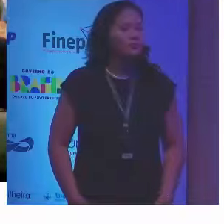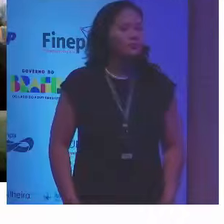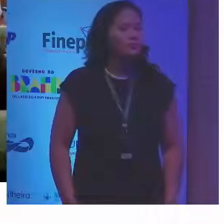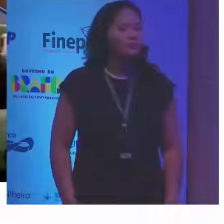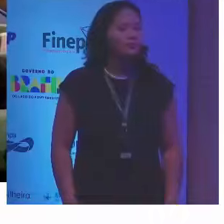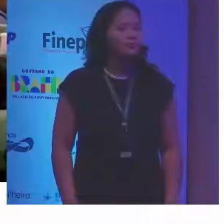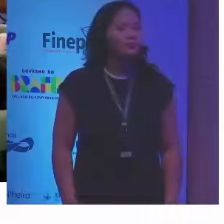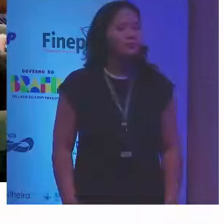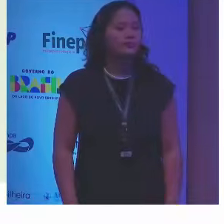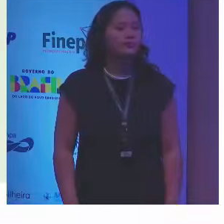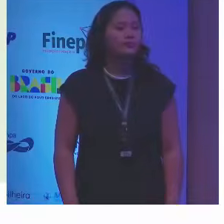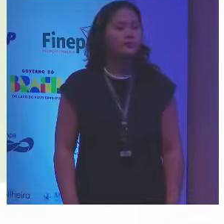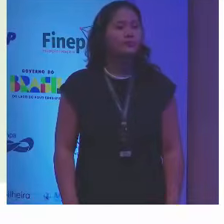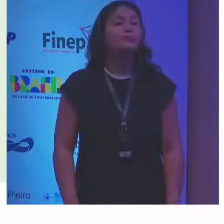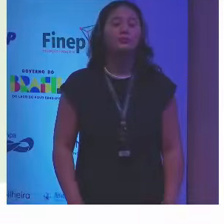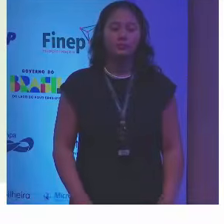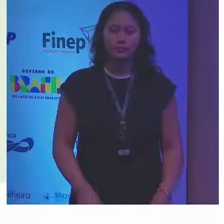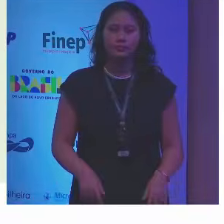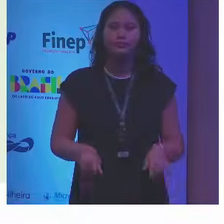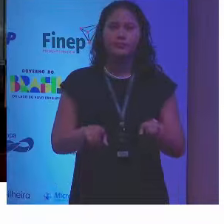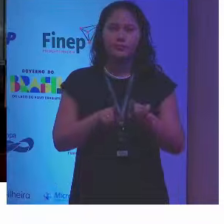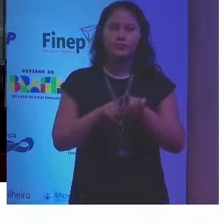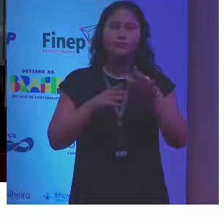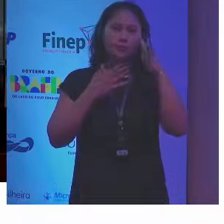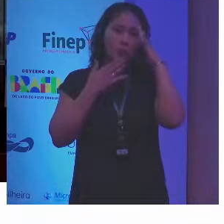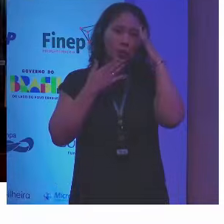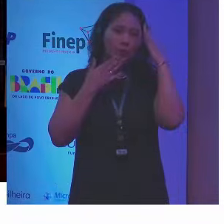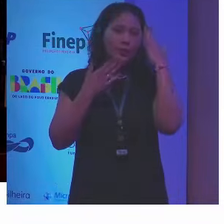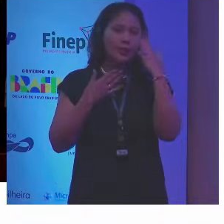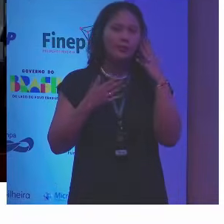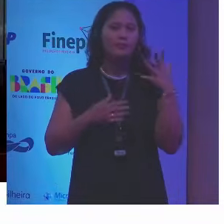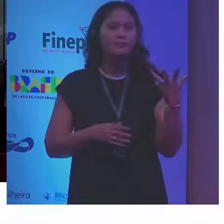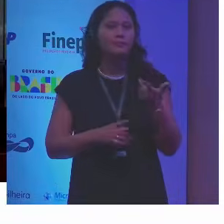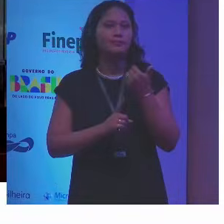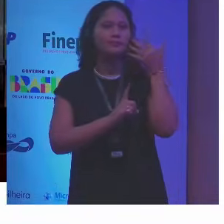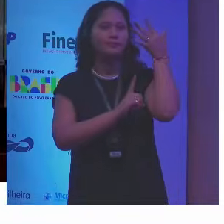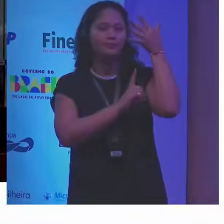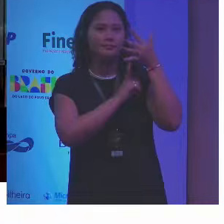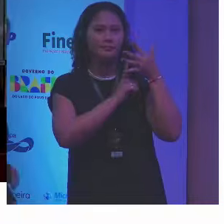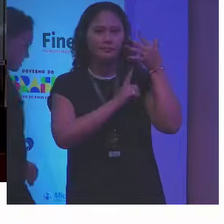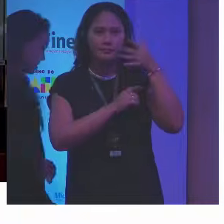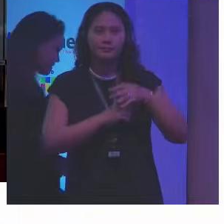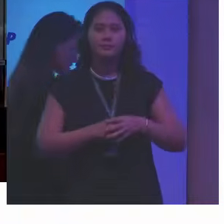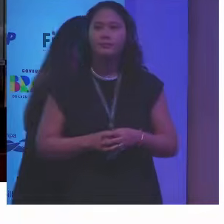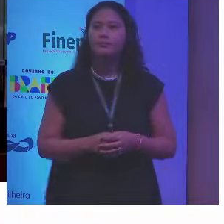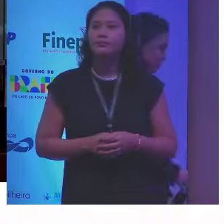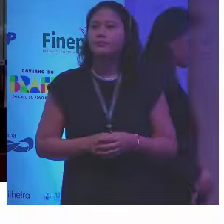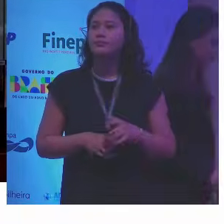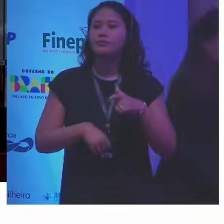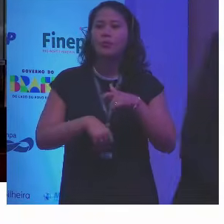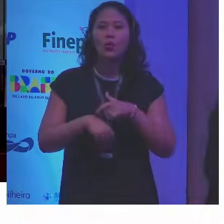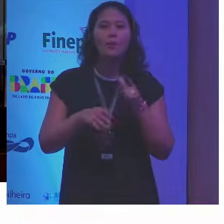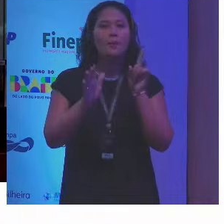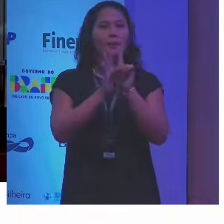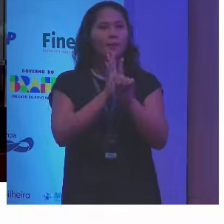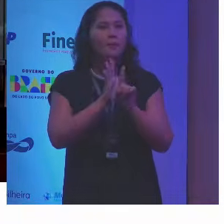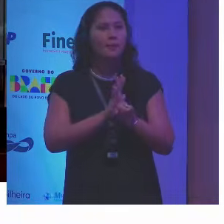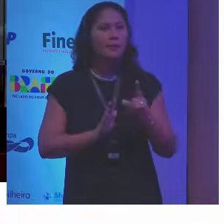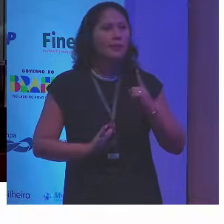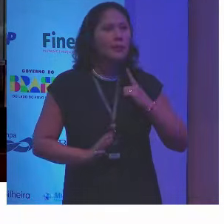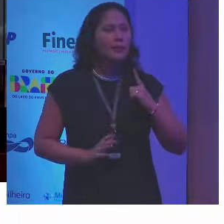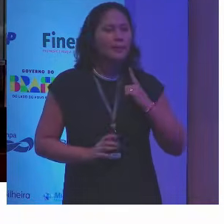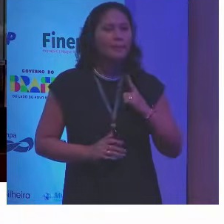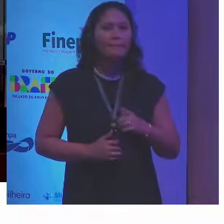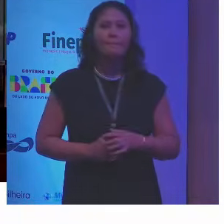Thank you very much for a very nice talk. We have time for a few questions. Not